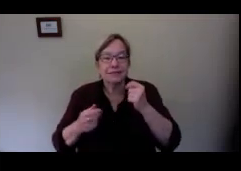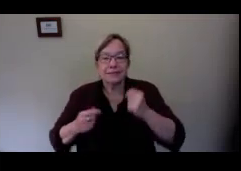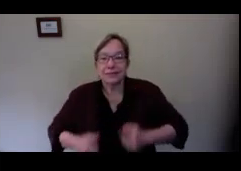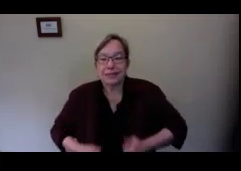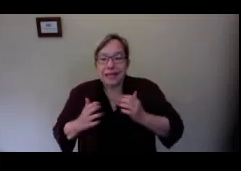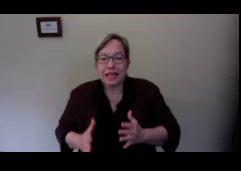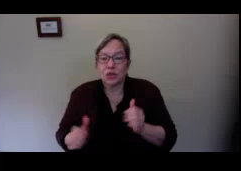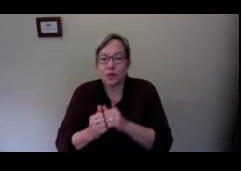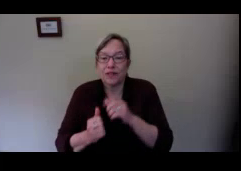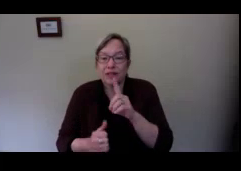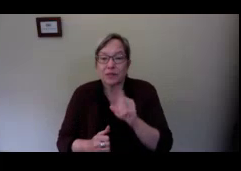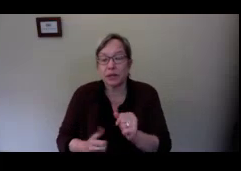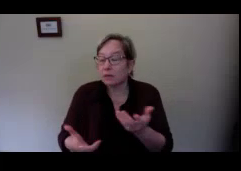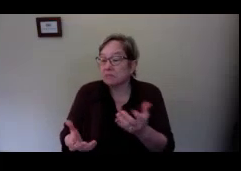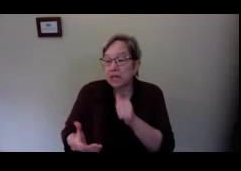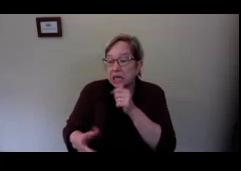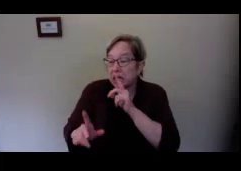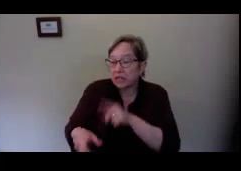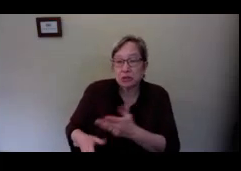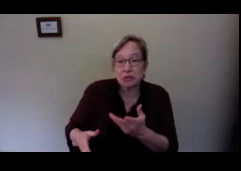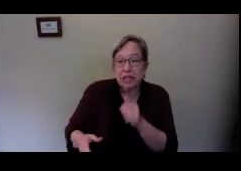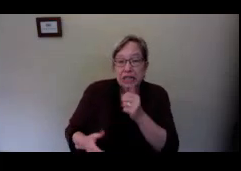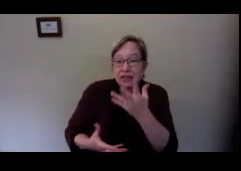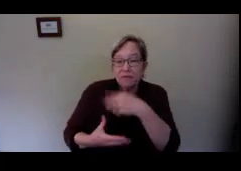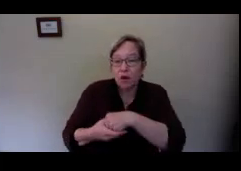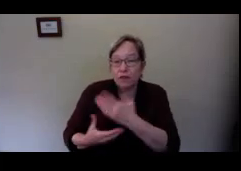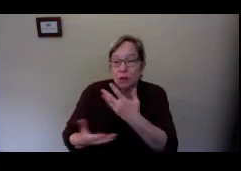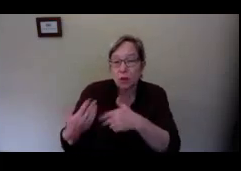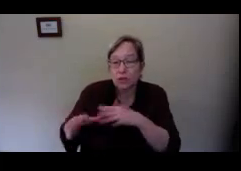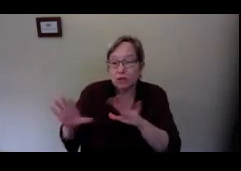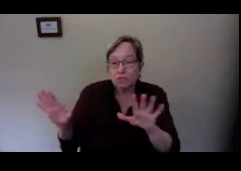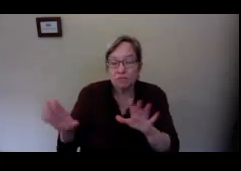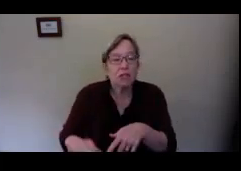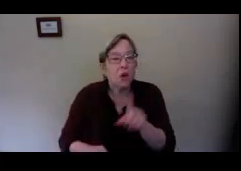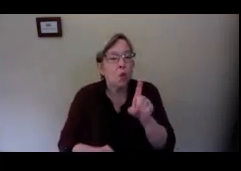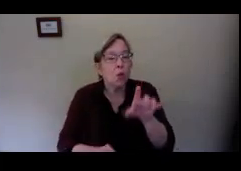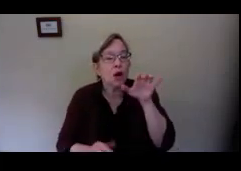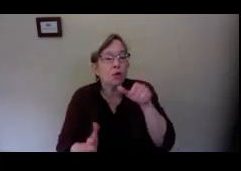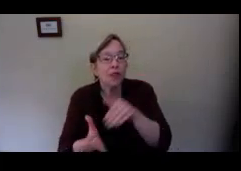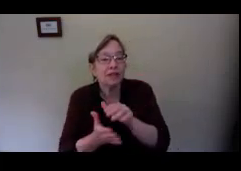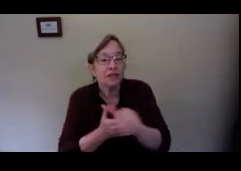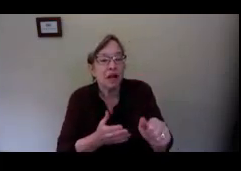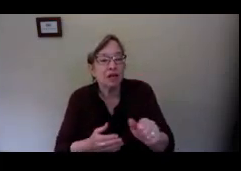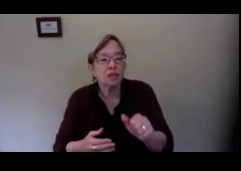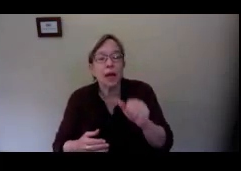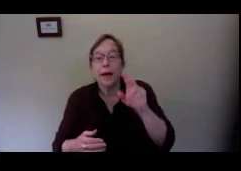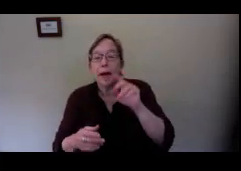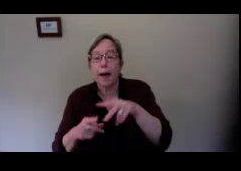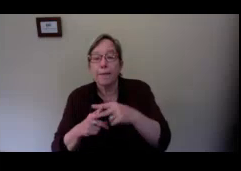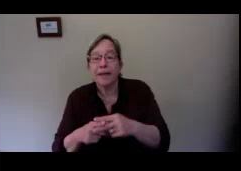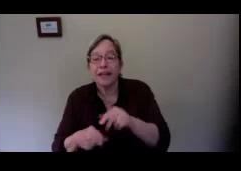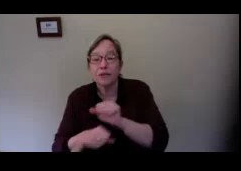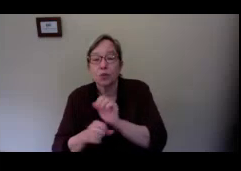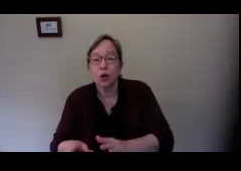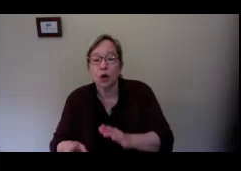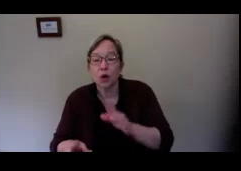didn't enter into the interactive process even. So $100,000, maintenance workers sexually harassed a female